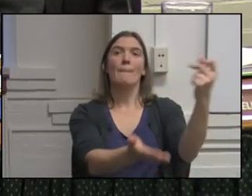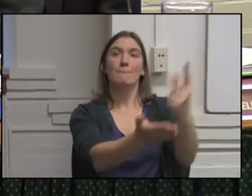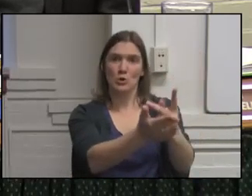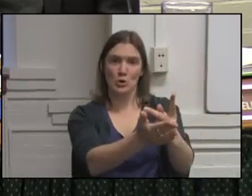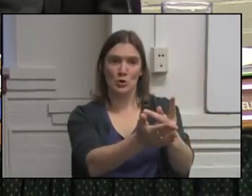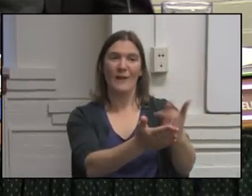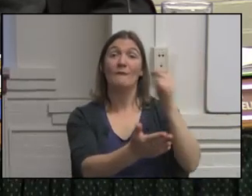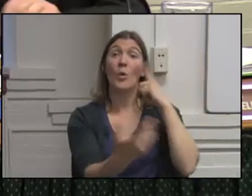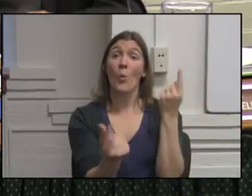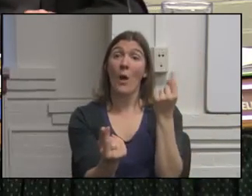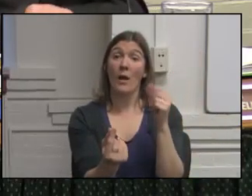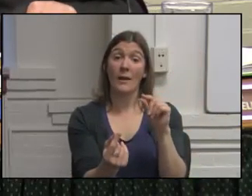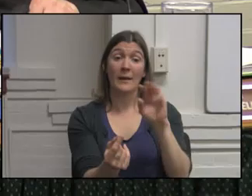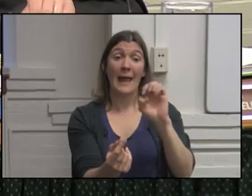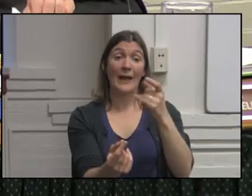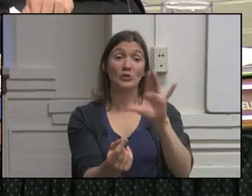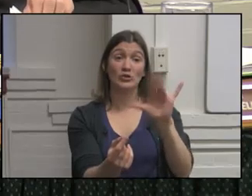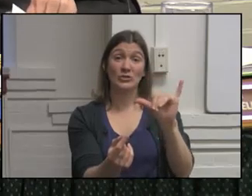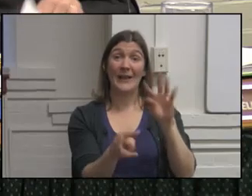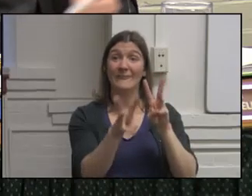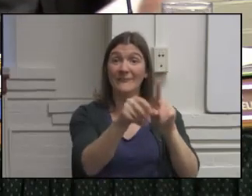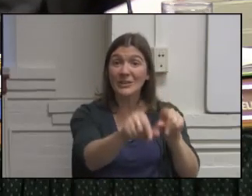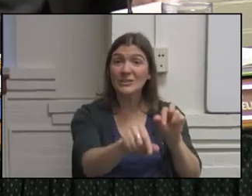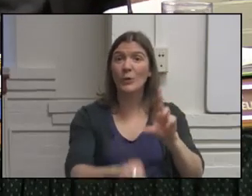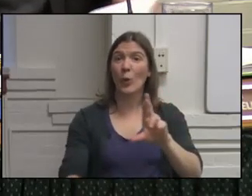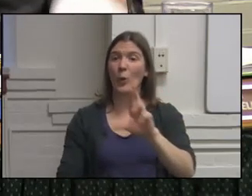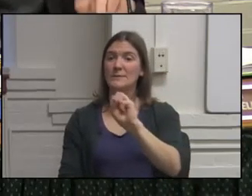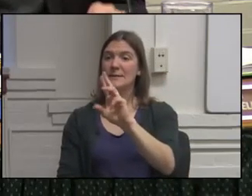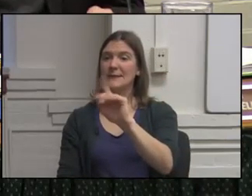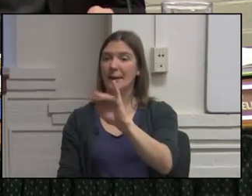for energy efficiency and or sustainability.